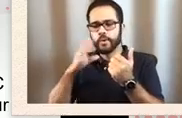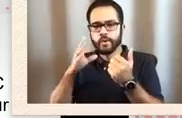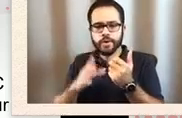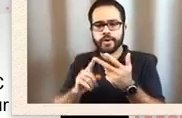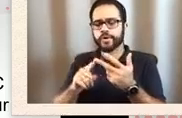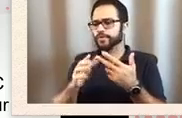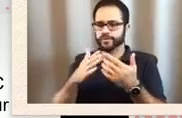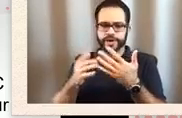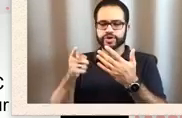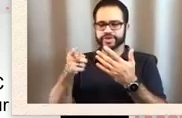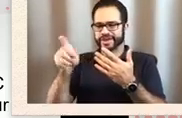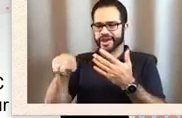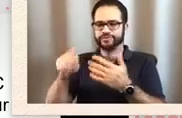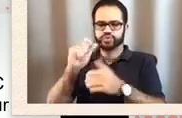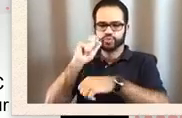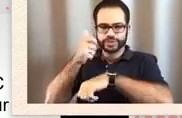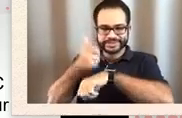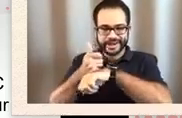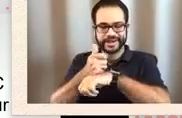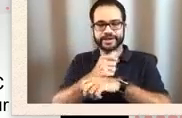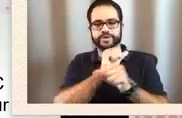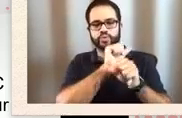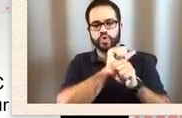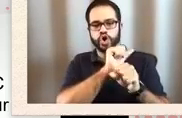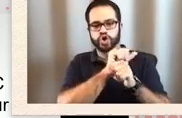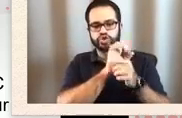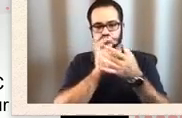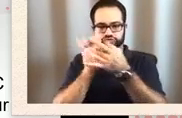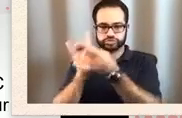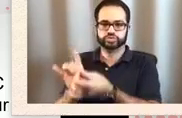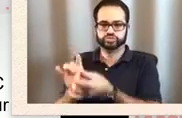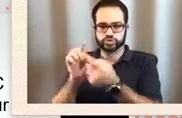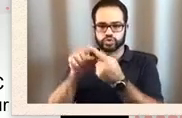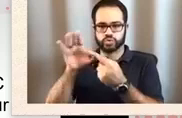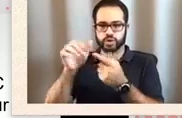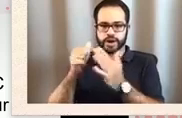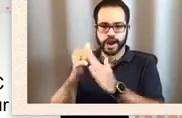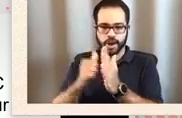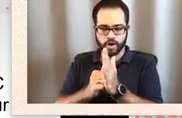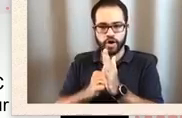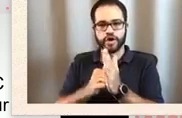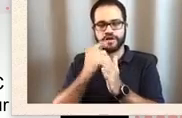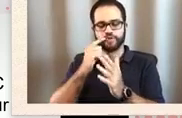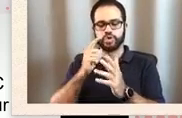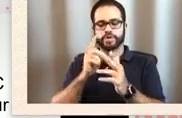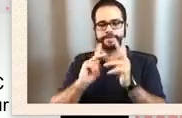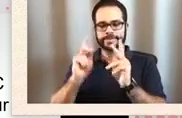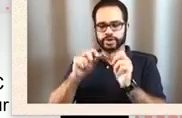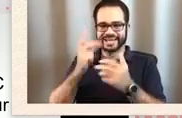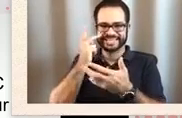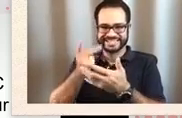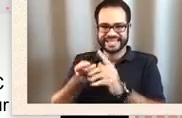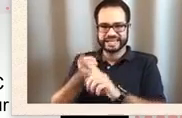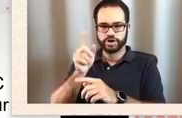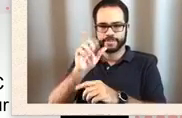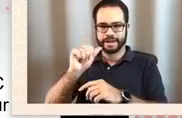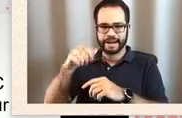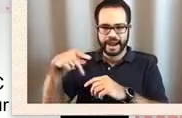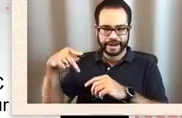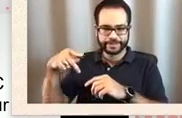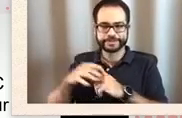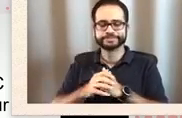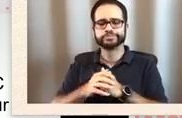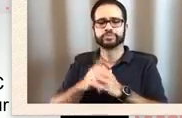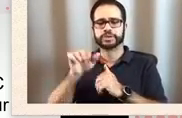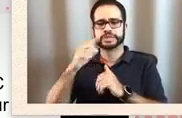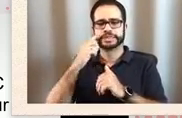to assign workers to you so that the workers will be able to see you from the mobile site. So in this example